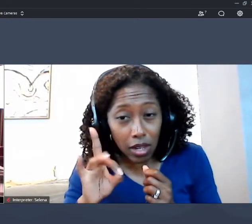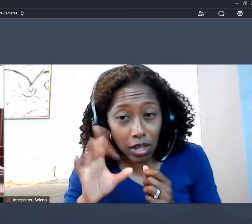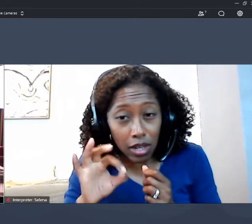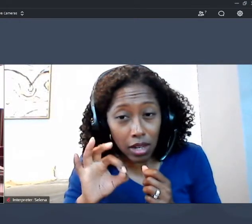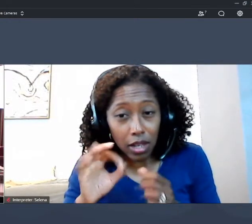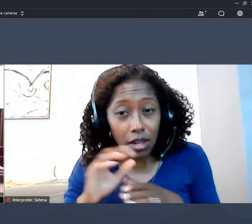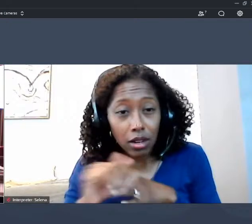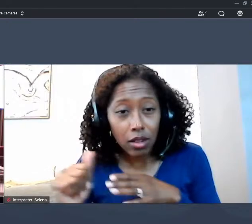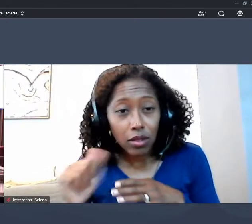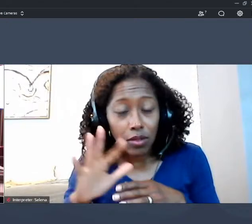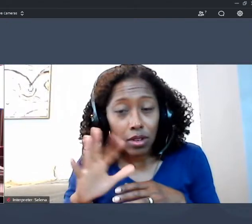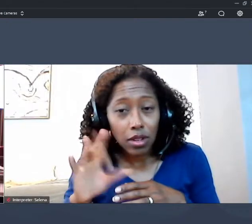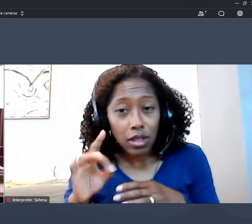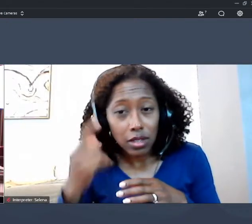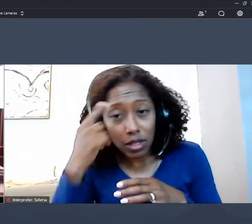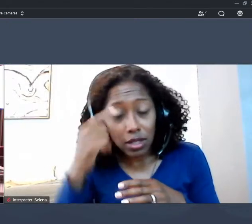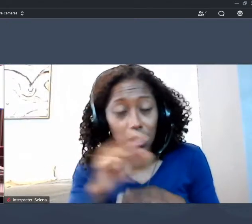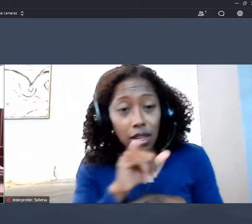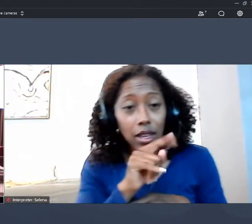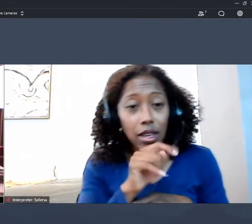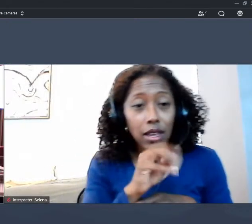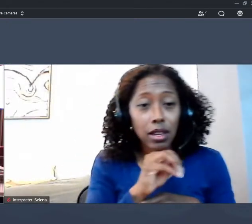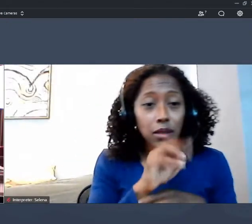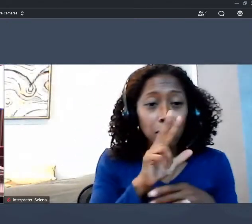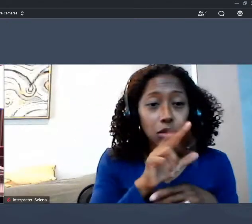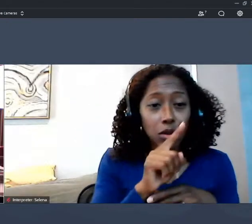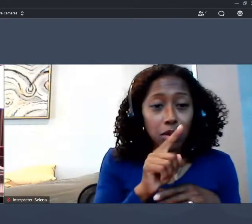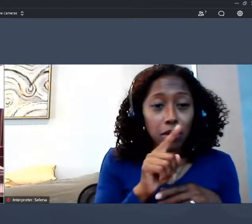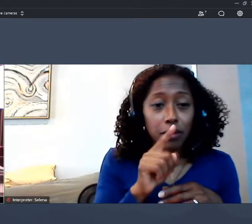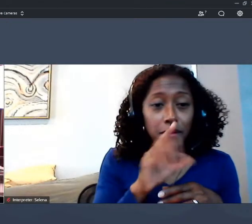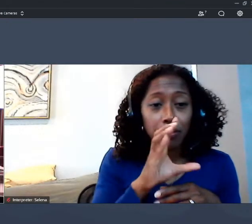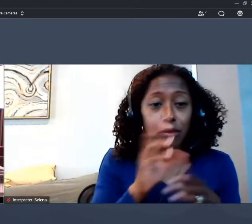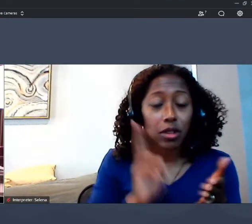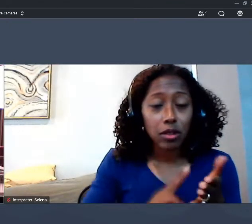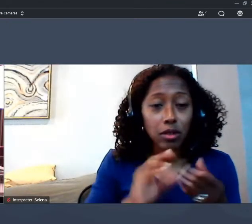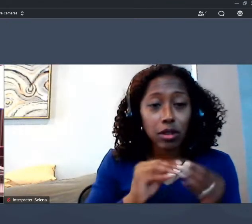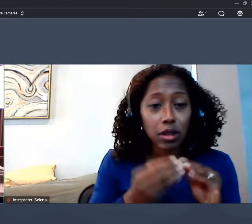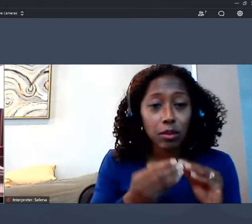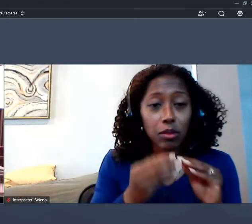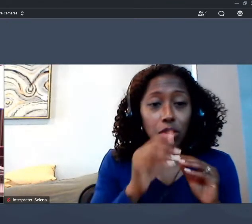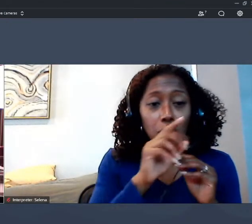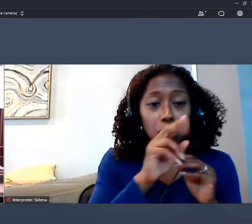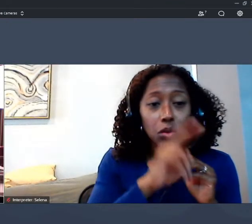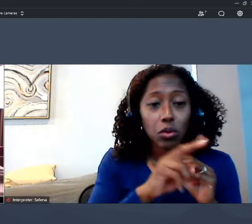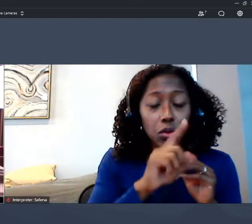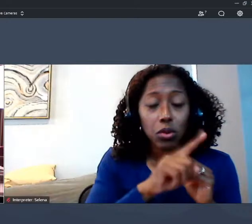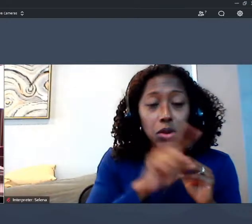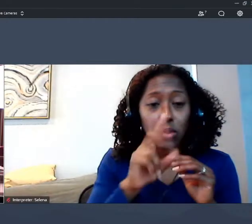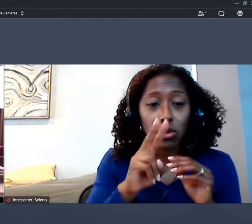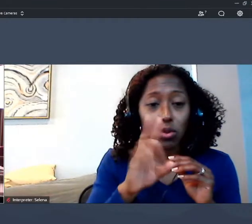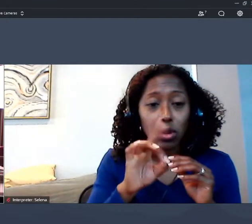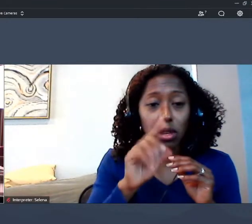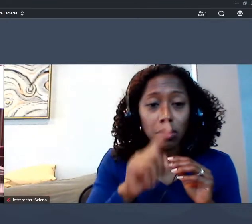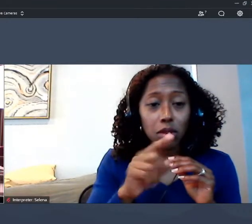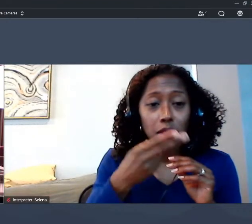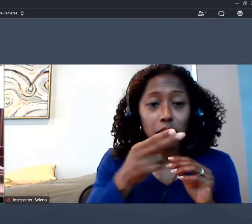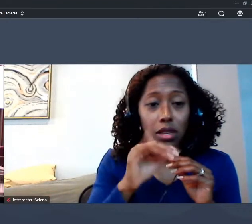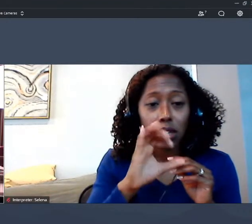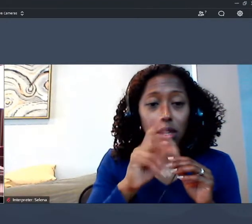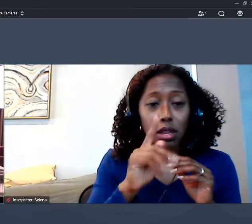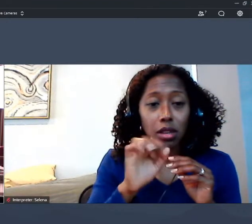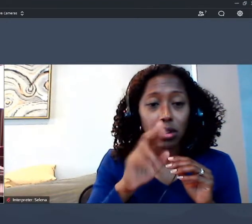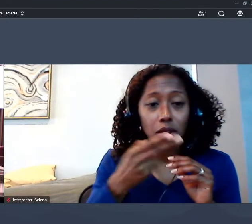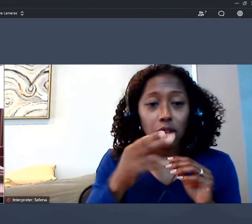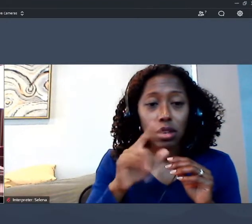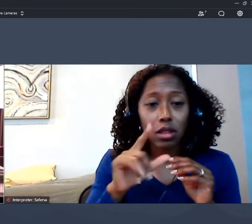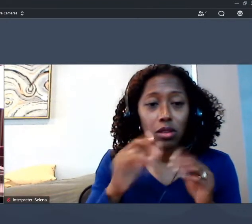$774,389.50. Item number 31 is a resolution awarding contract number 12281, Hickory Hill Service Center